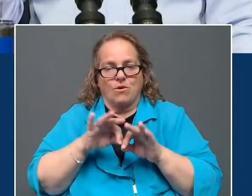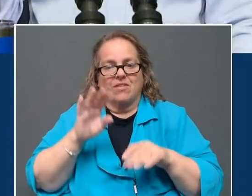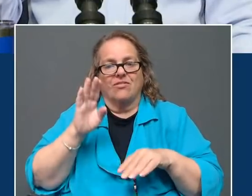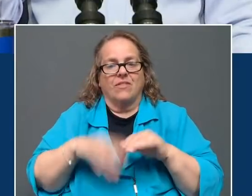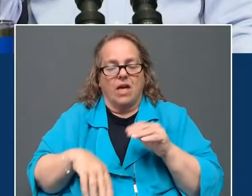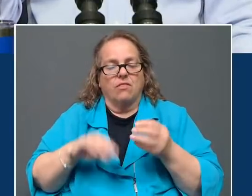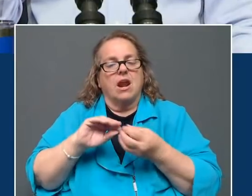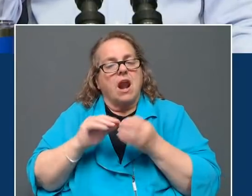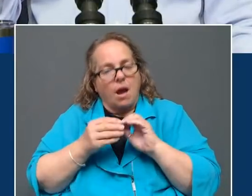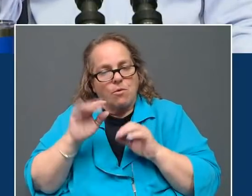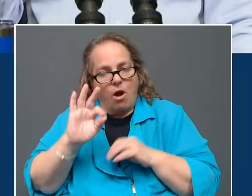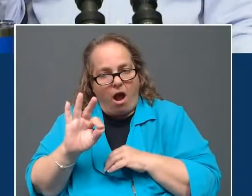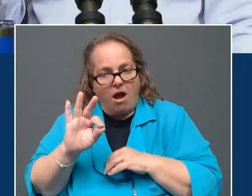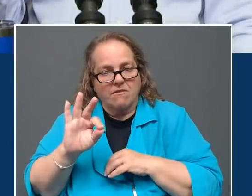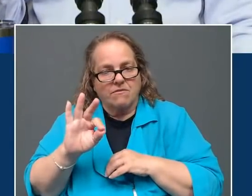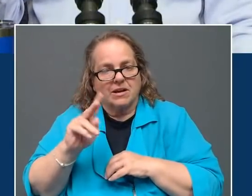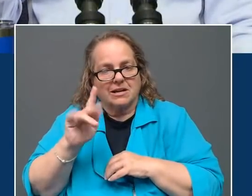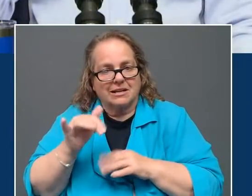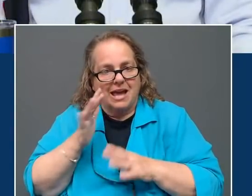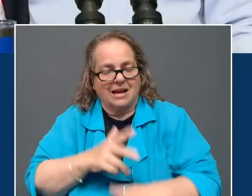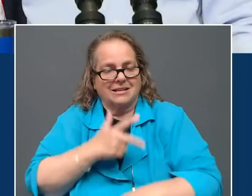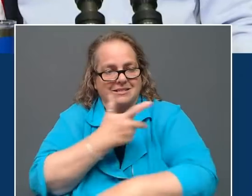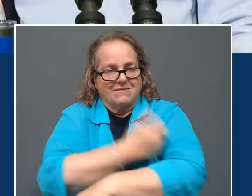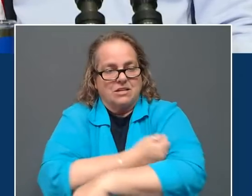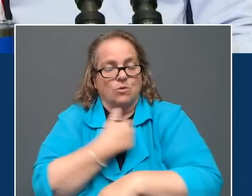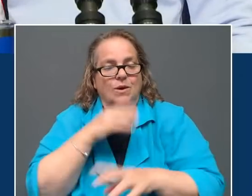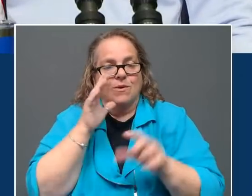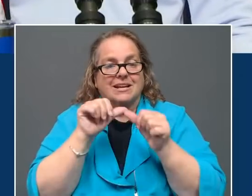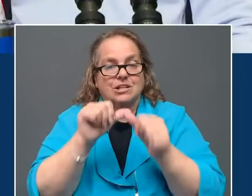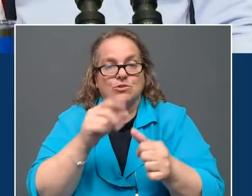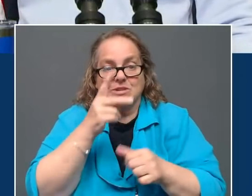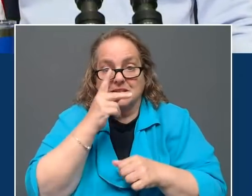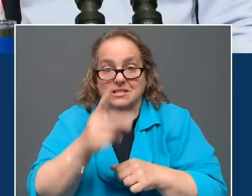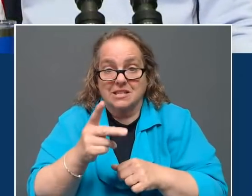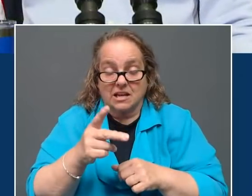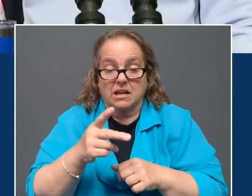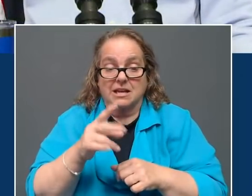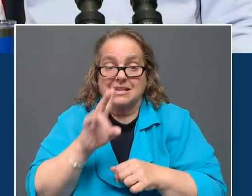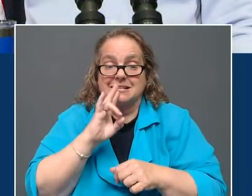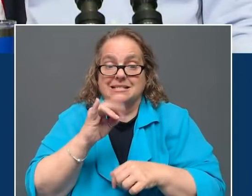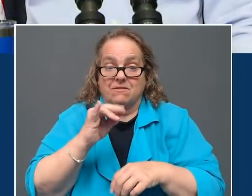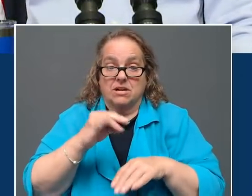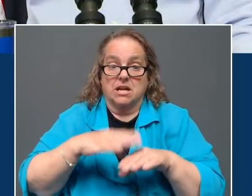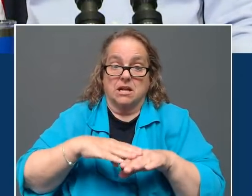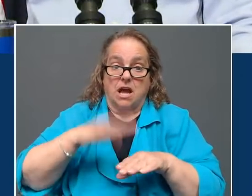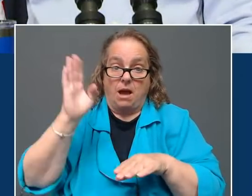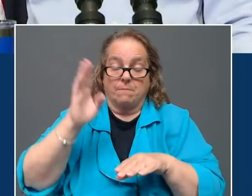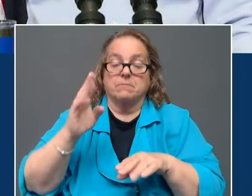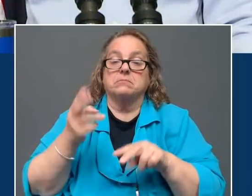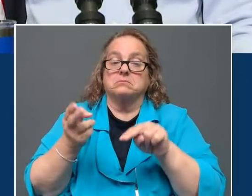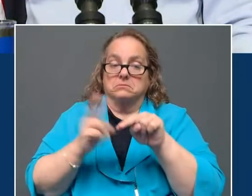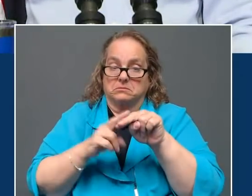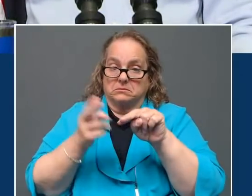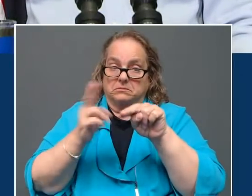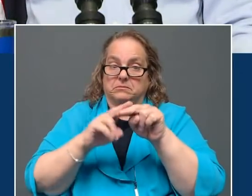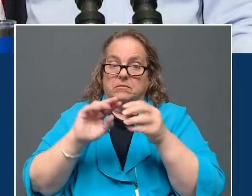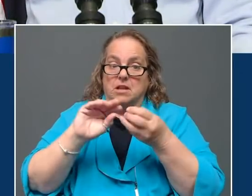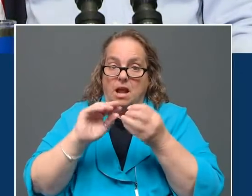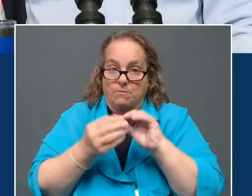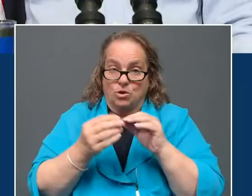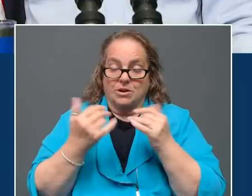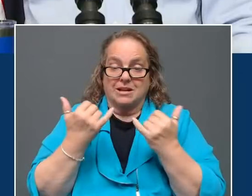We continue to see the overall percentage of Kentuckians 70 and up that are vaccinated continue to climb. I believe it's